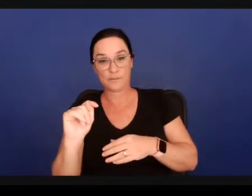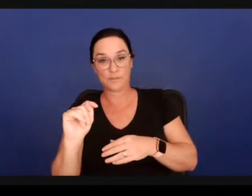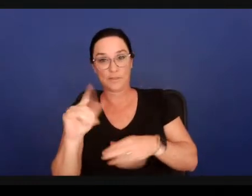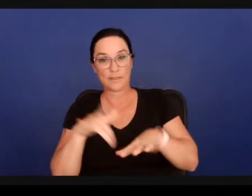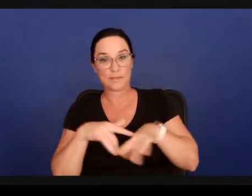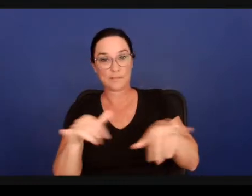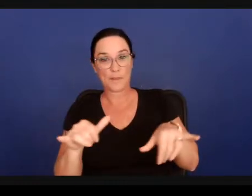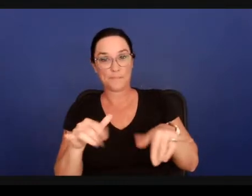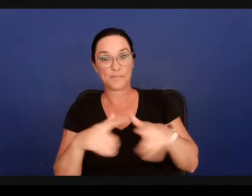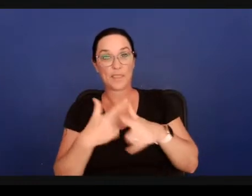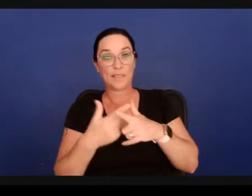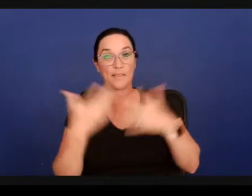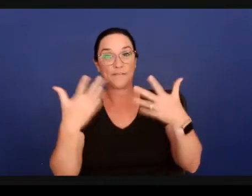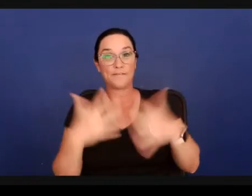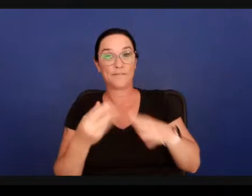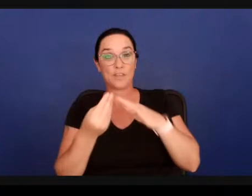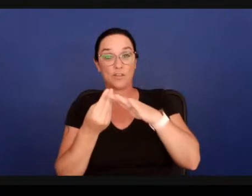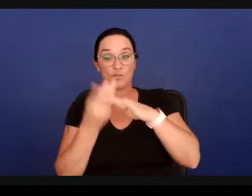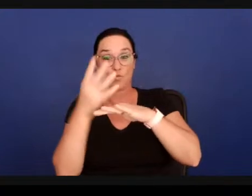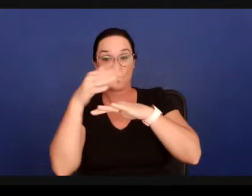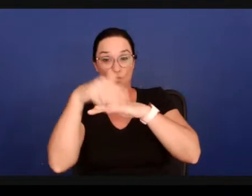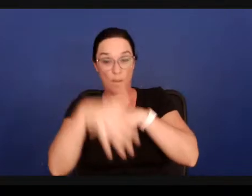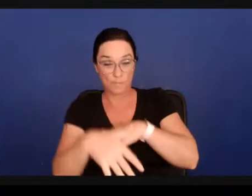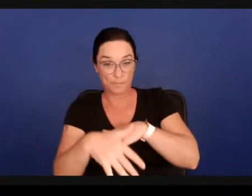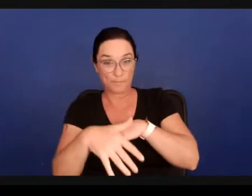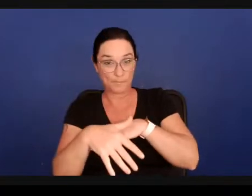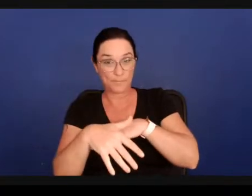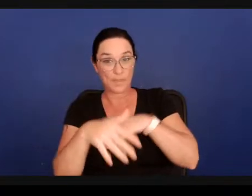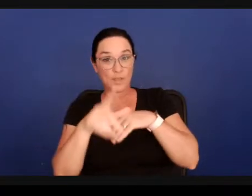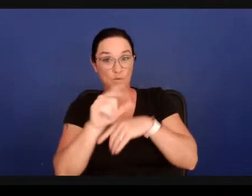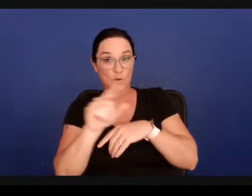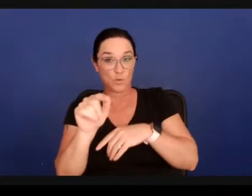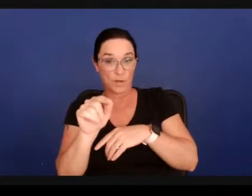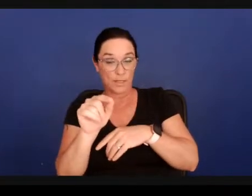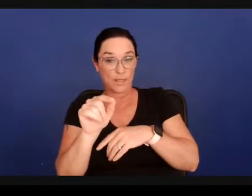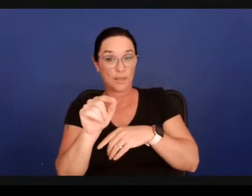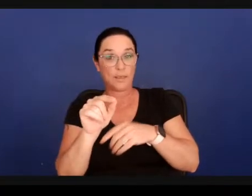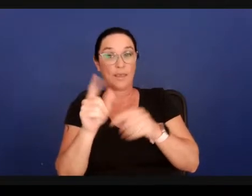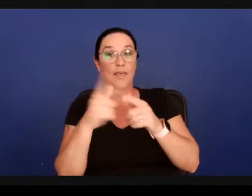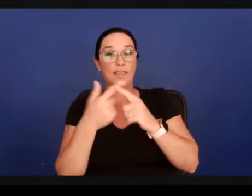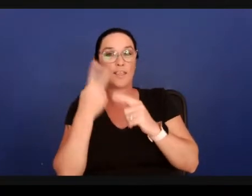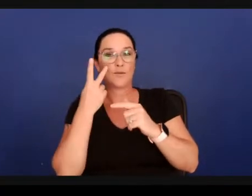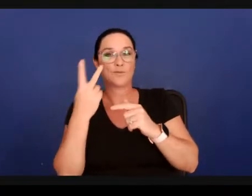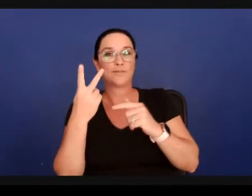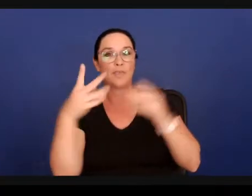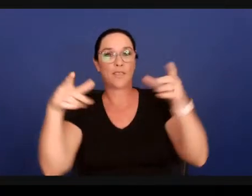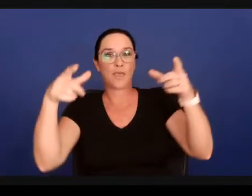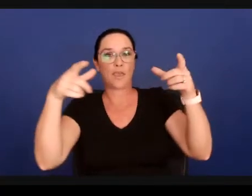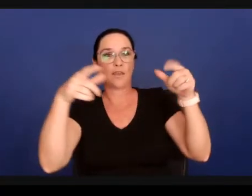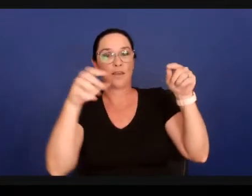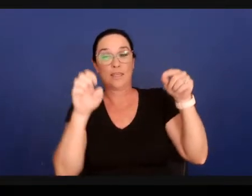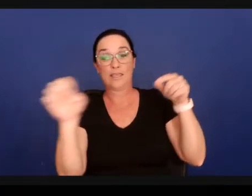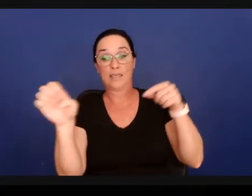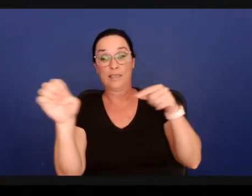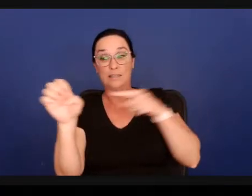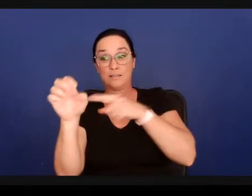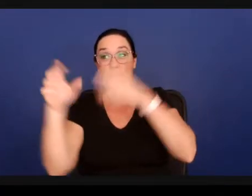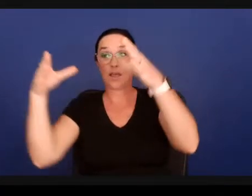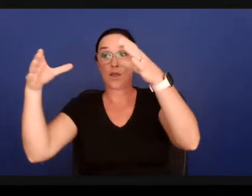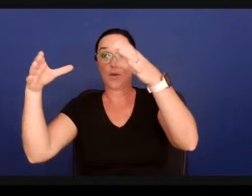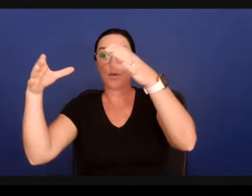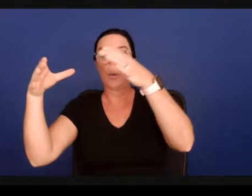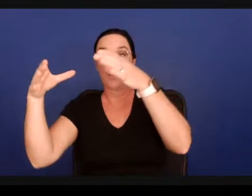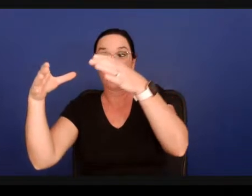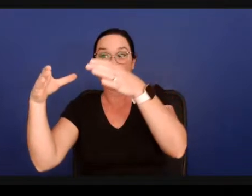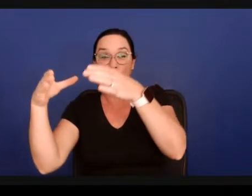summit in December 2020, then you see that East Rift filling cease. And in fact,